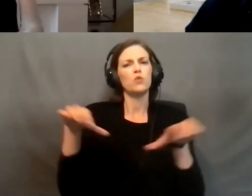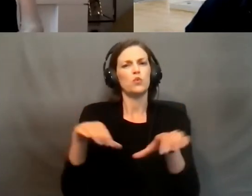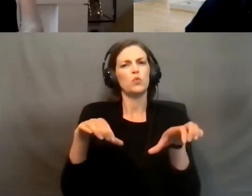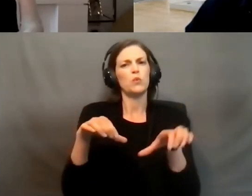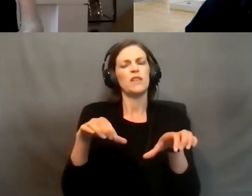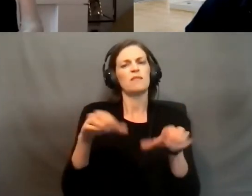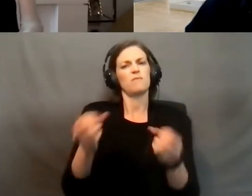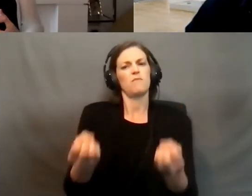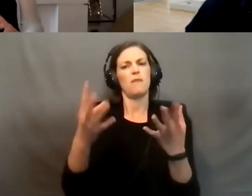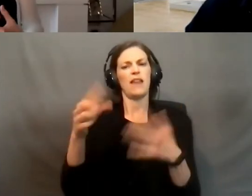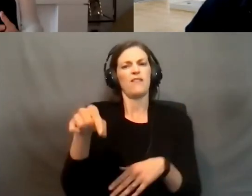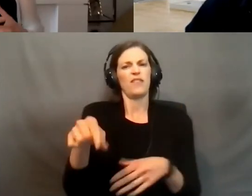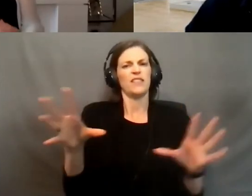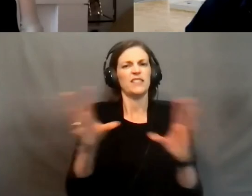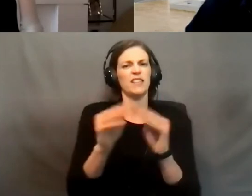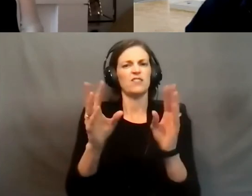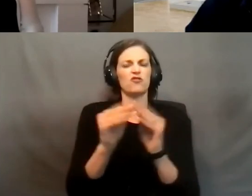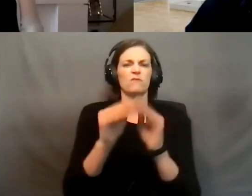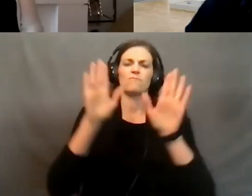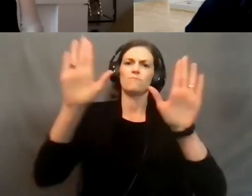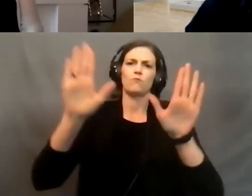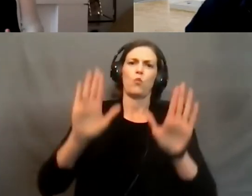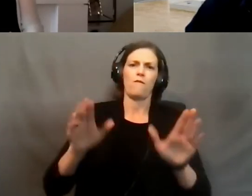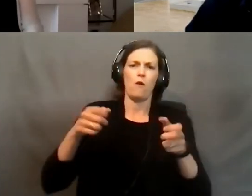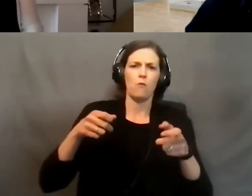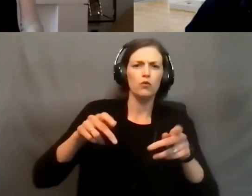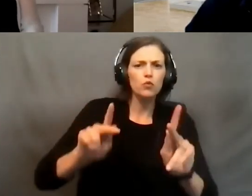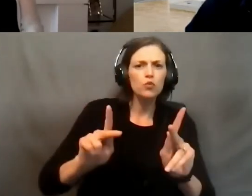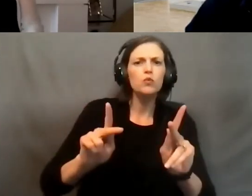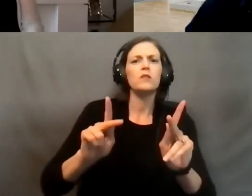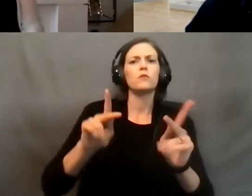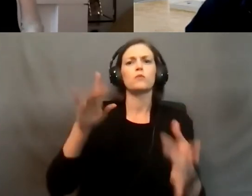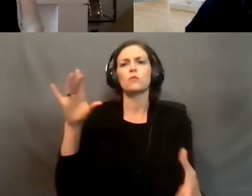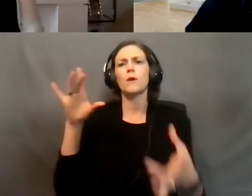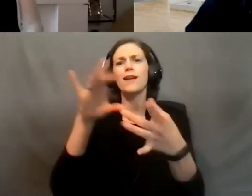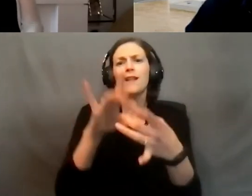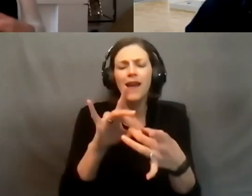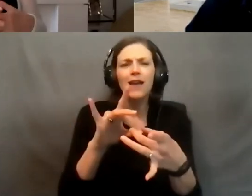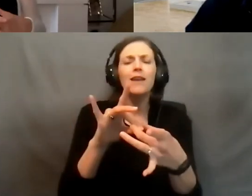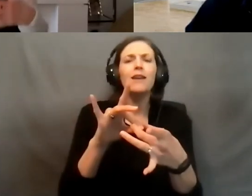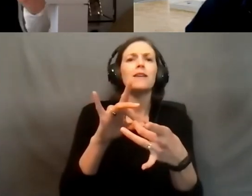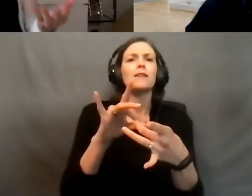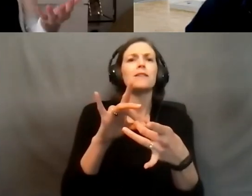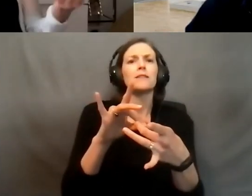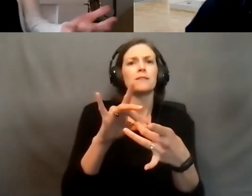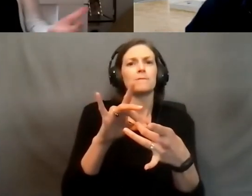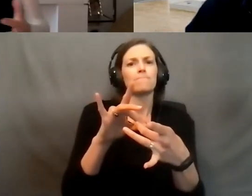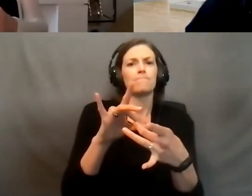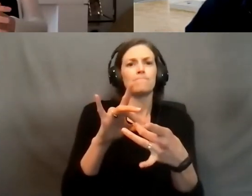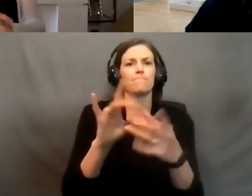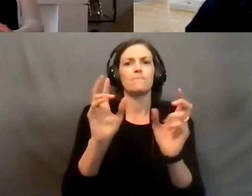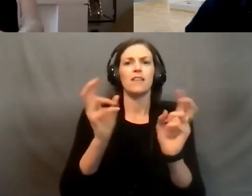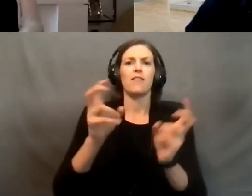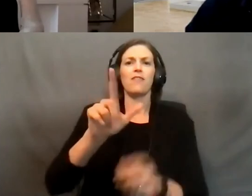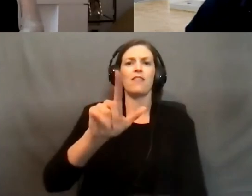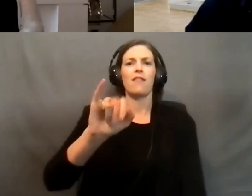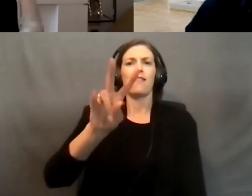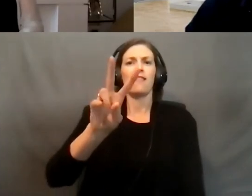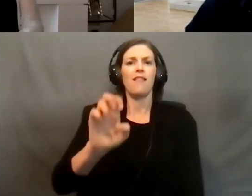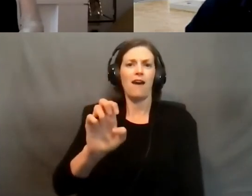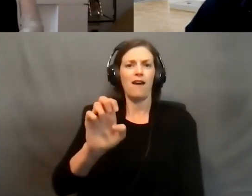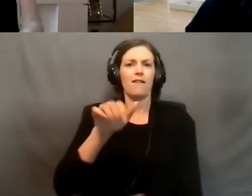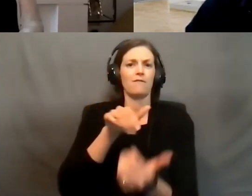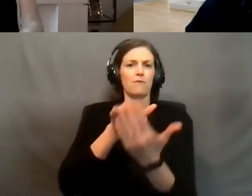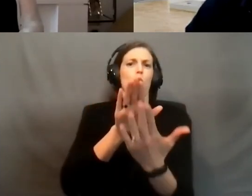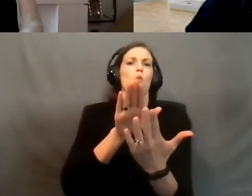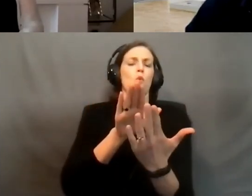sessions. It's a wonderful opportunity to connect in the live mode with those who